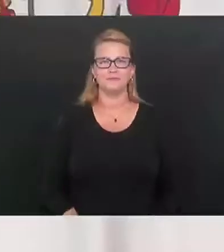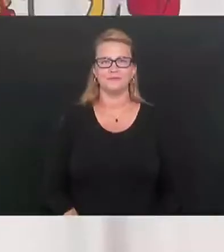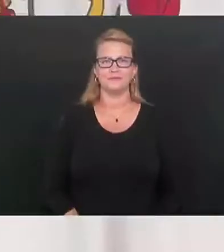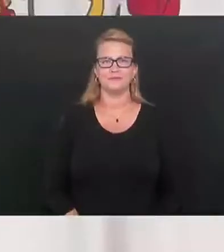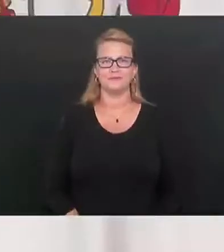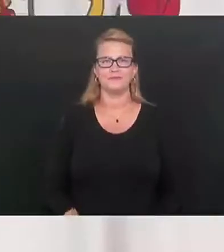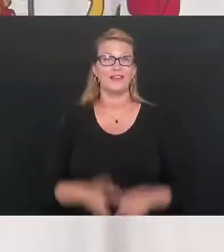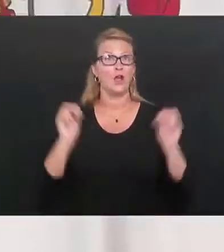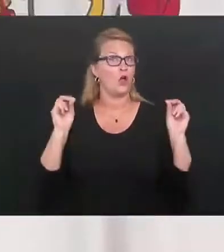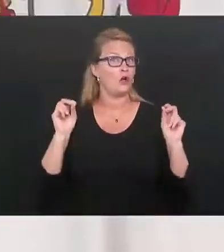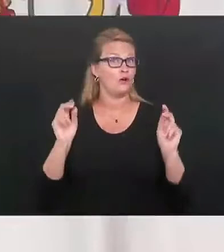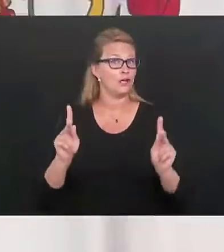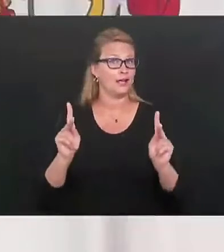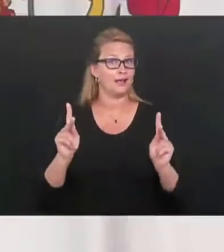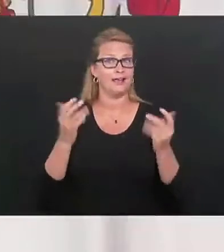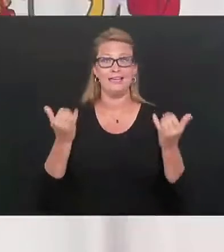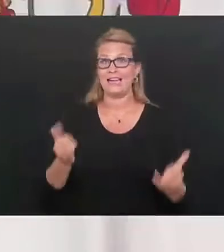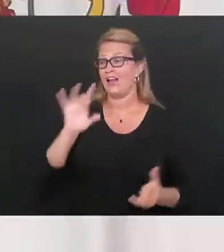Okay, we're at